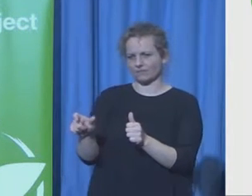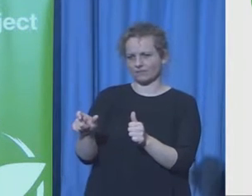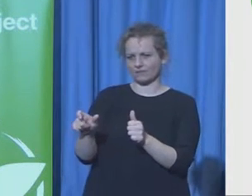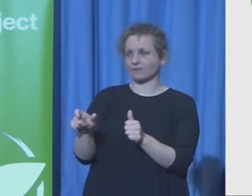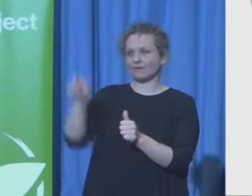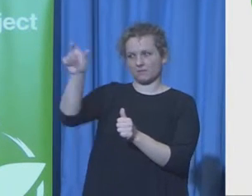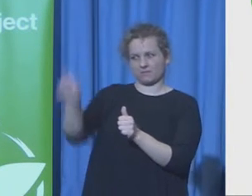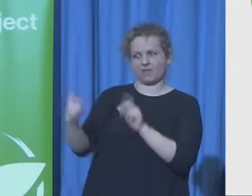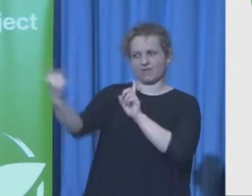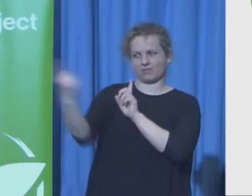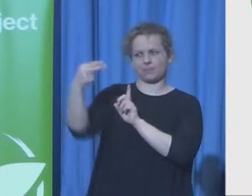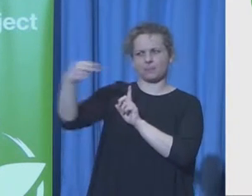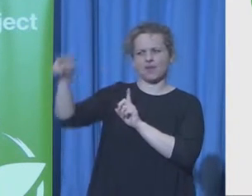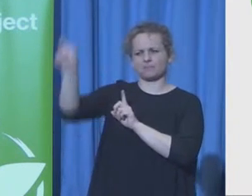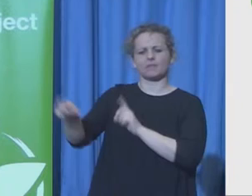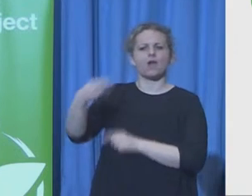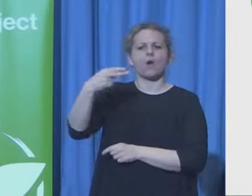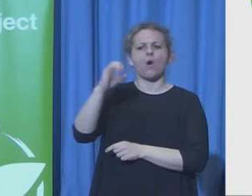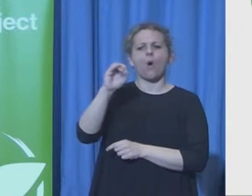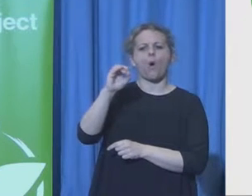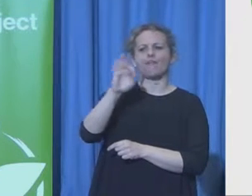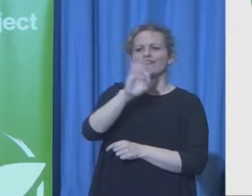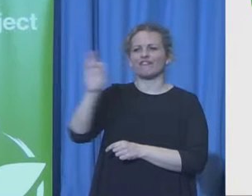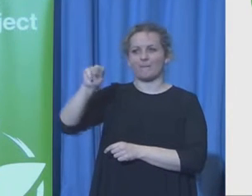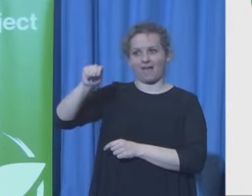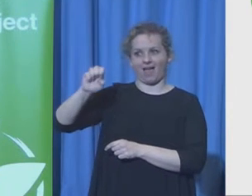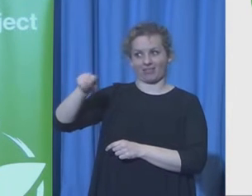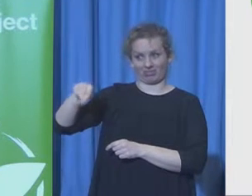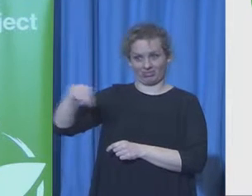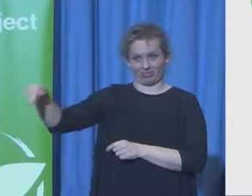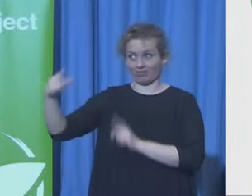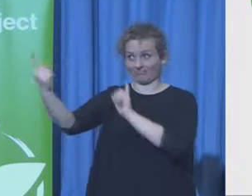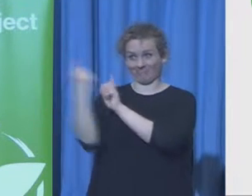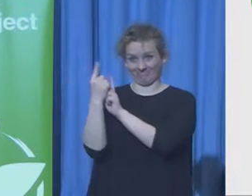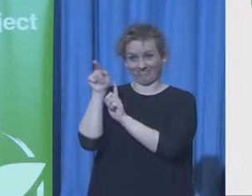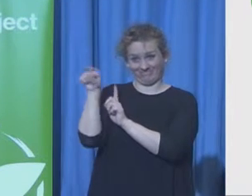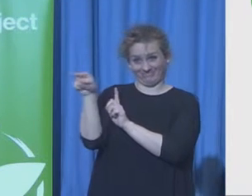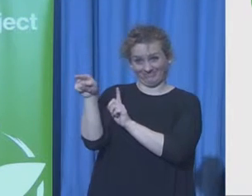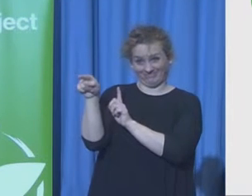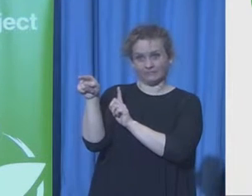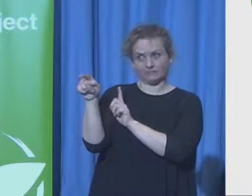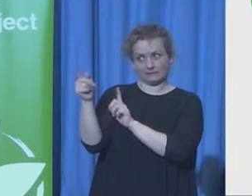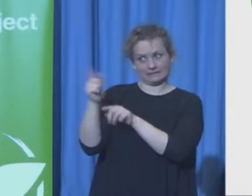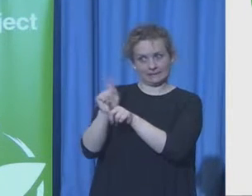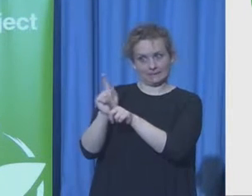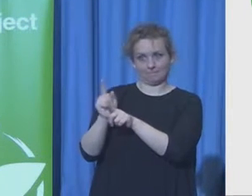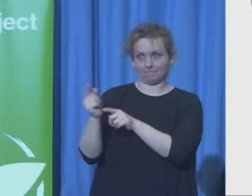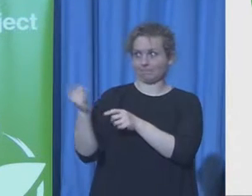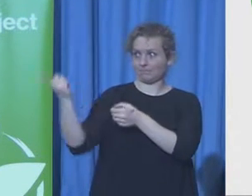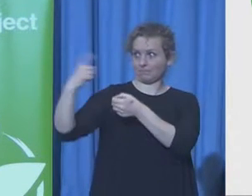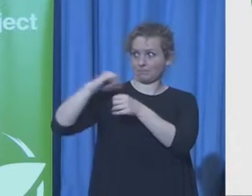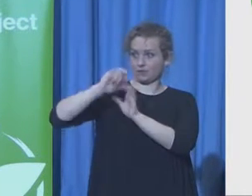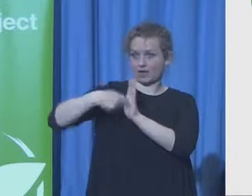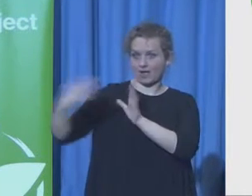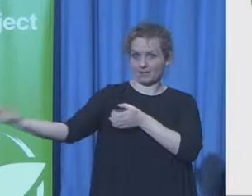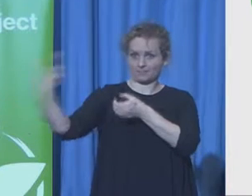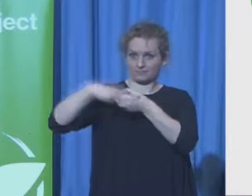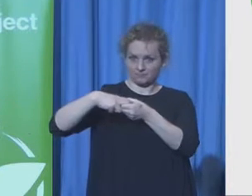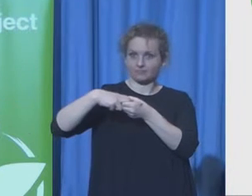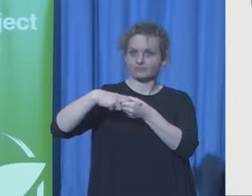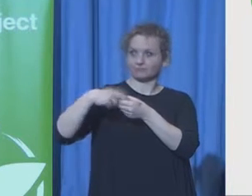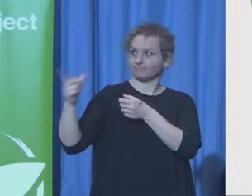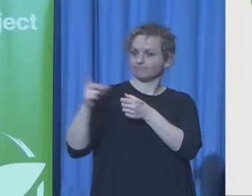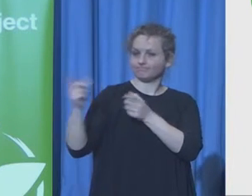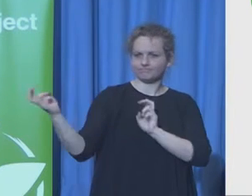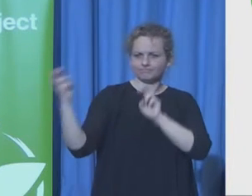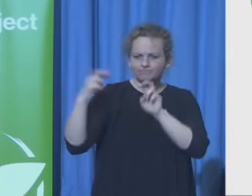And this project has had the most profound change on so many of us who work in the area of social change. And